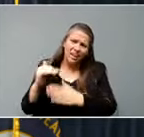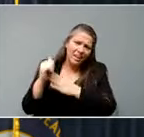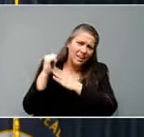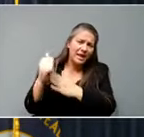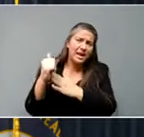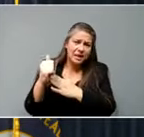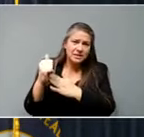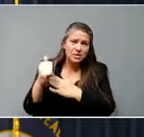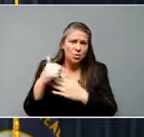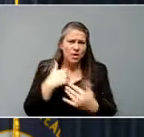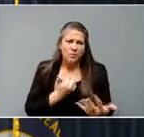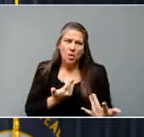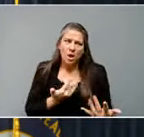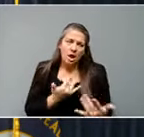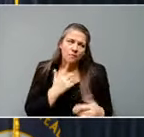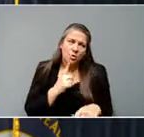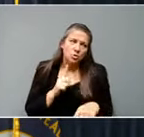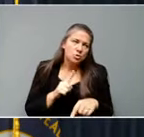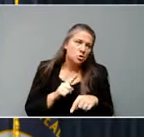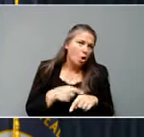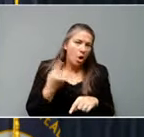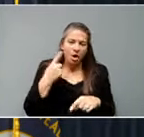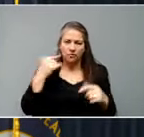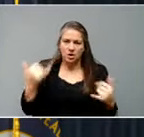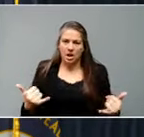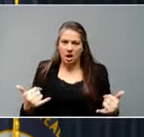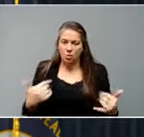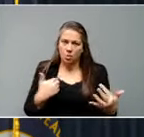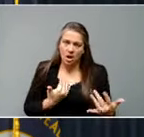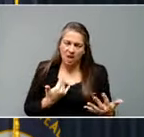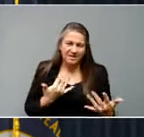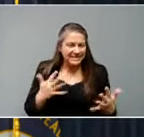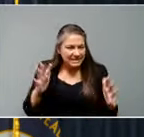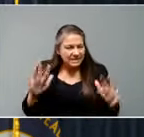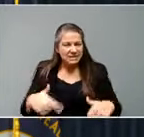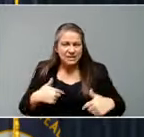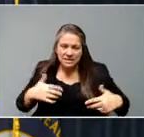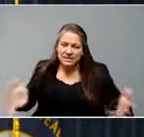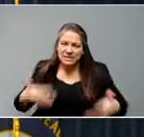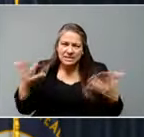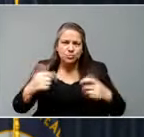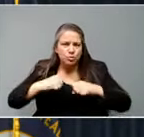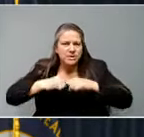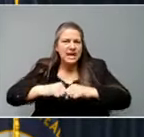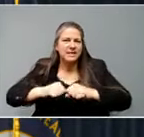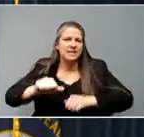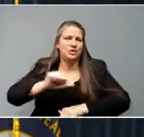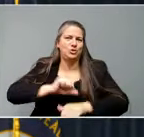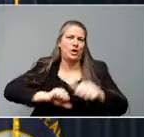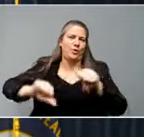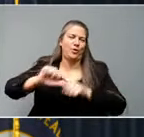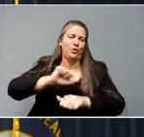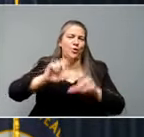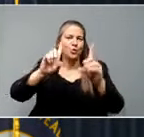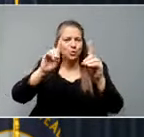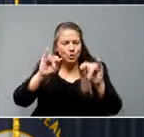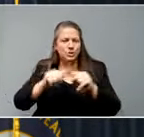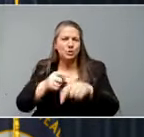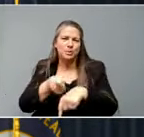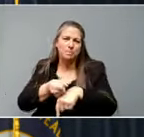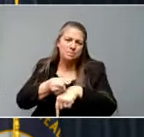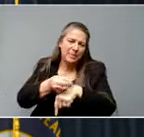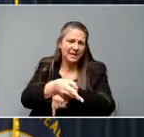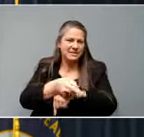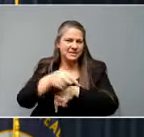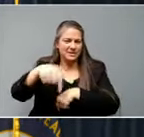have waited so long for this moment. So let's make sure we protect one another and do what it takes to beat the pandemic, and